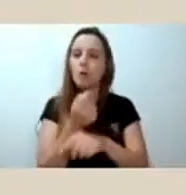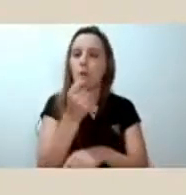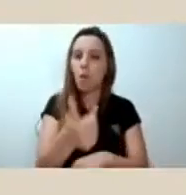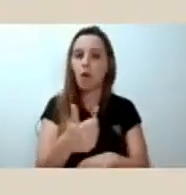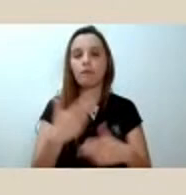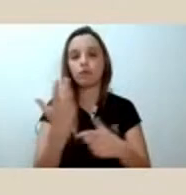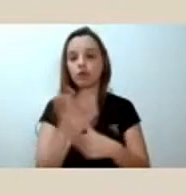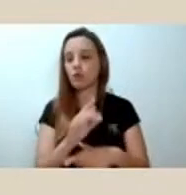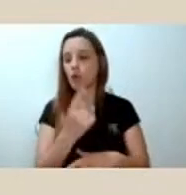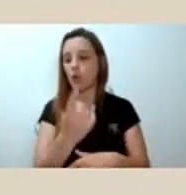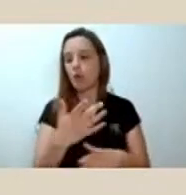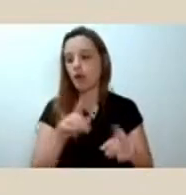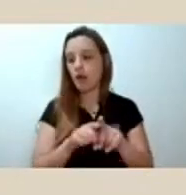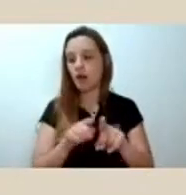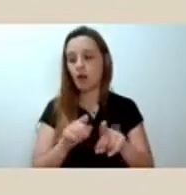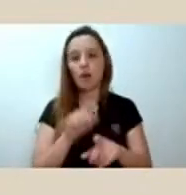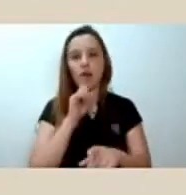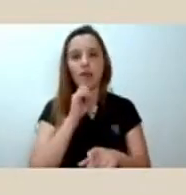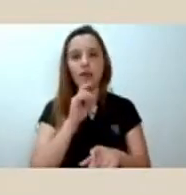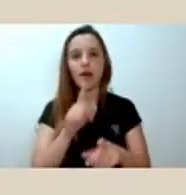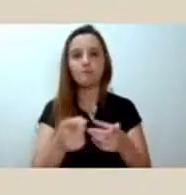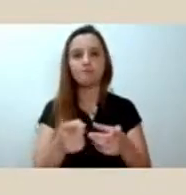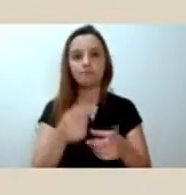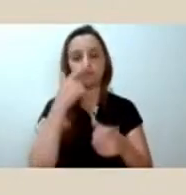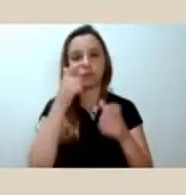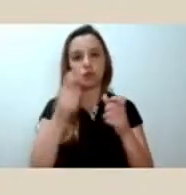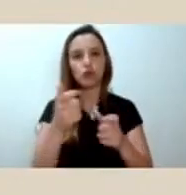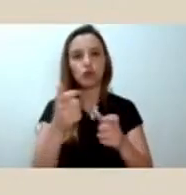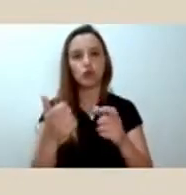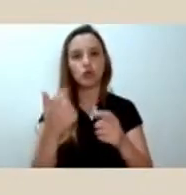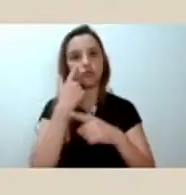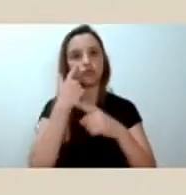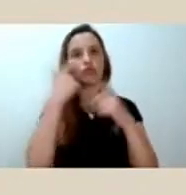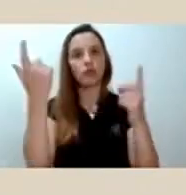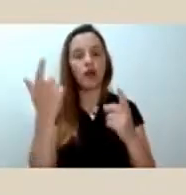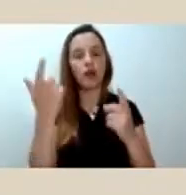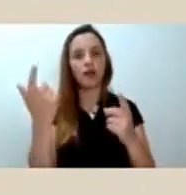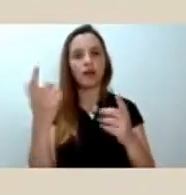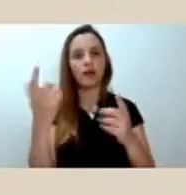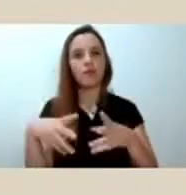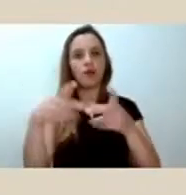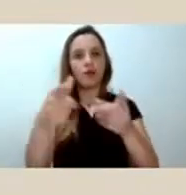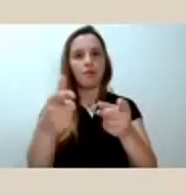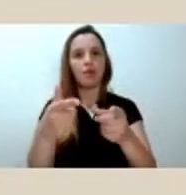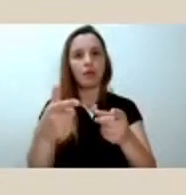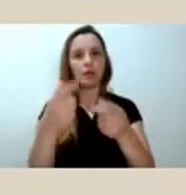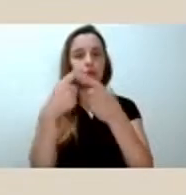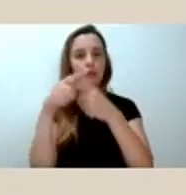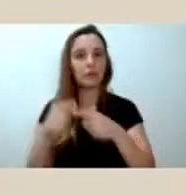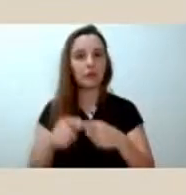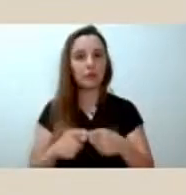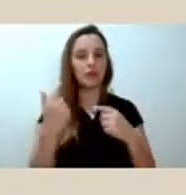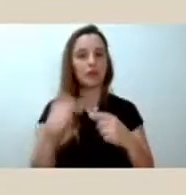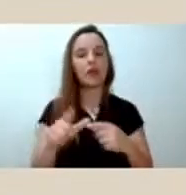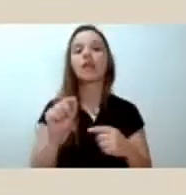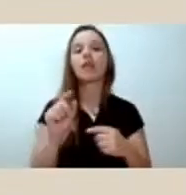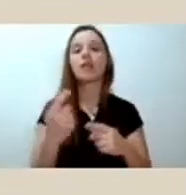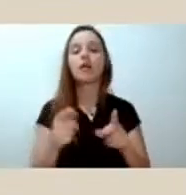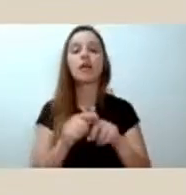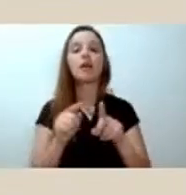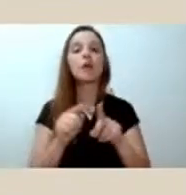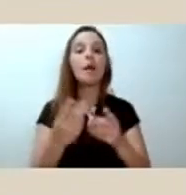early in their development to diversity. So diversity in teaching materials,